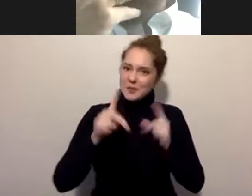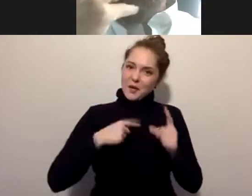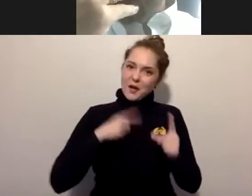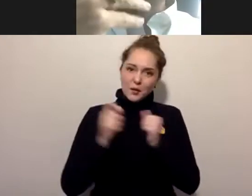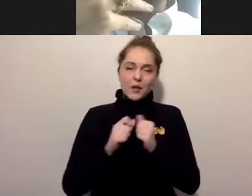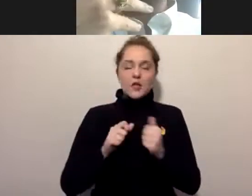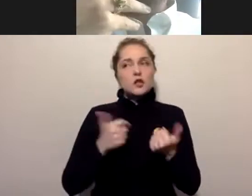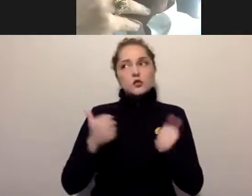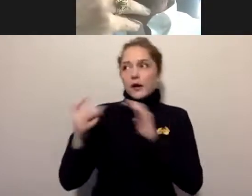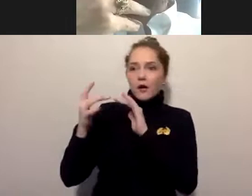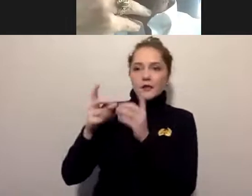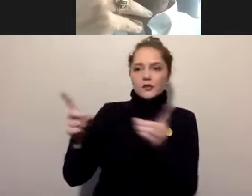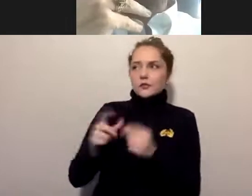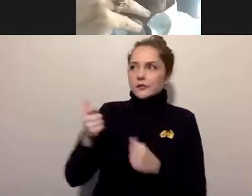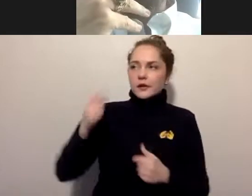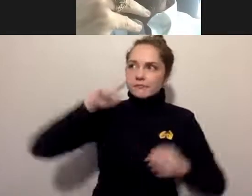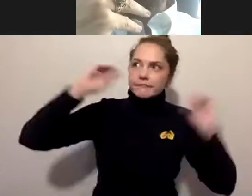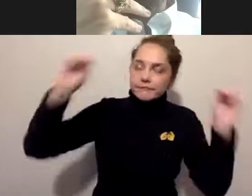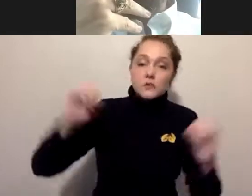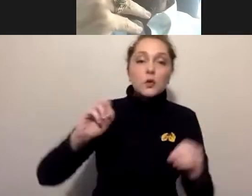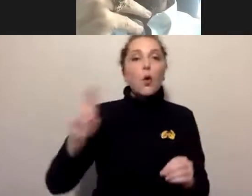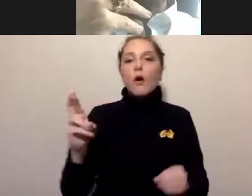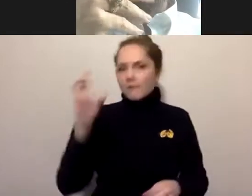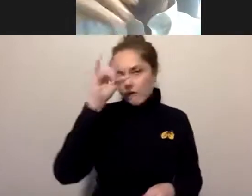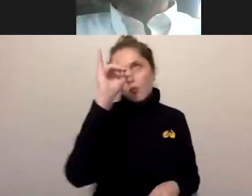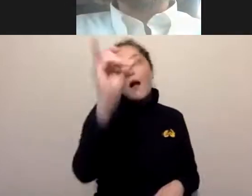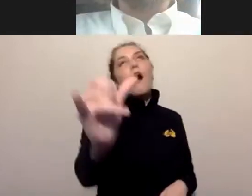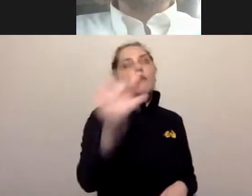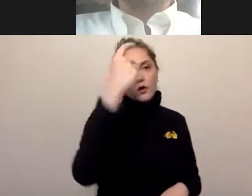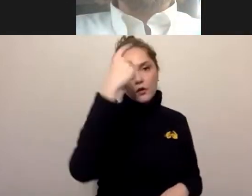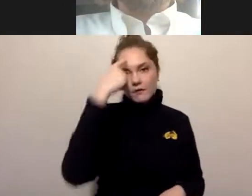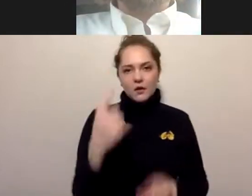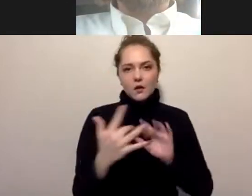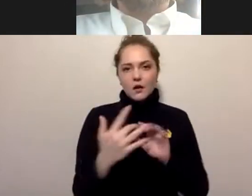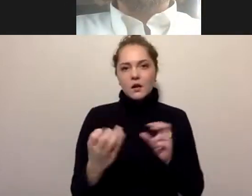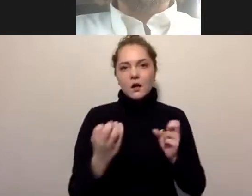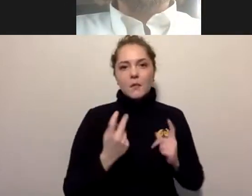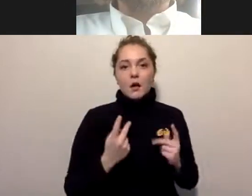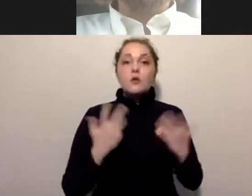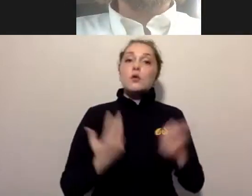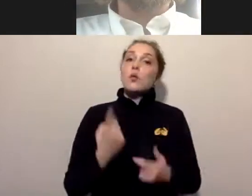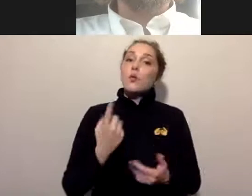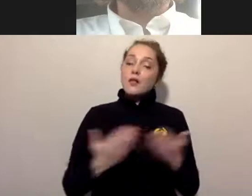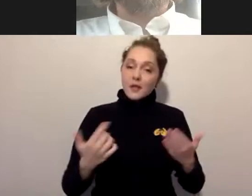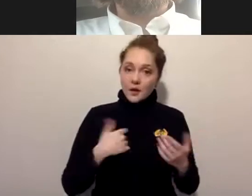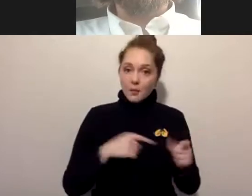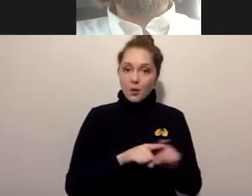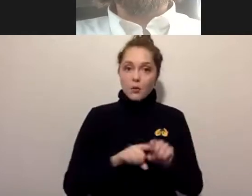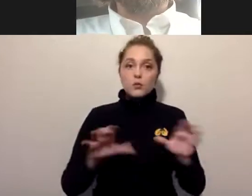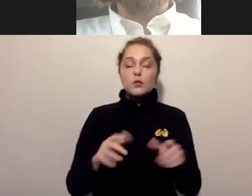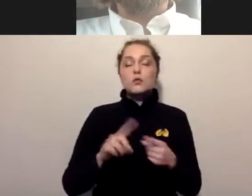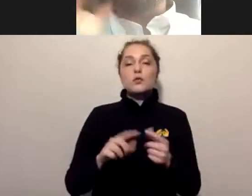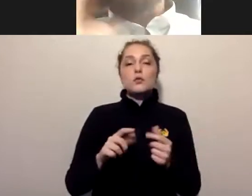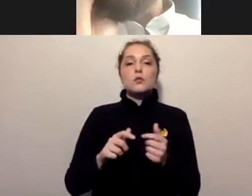reached out and didn't hear anything back, or it took forever to get something back. And so one of the things I'm also doing to mitigate that